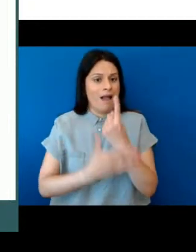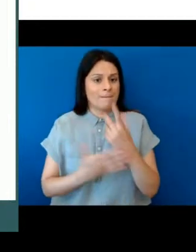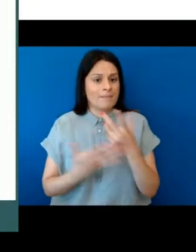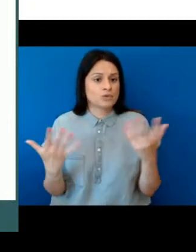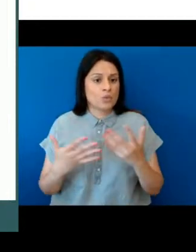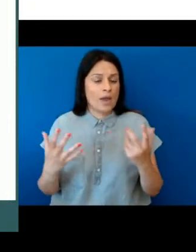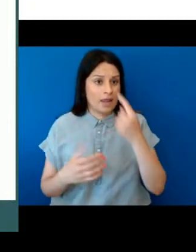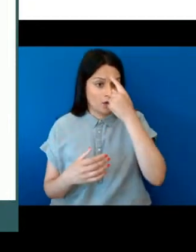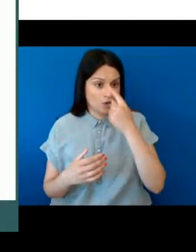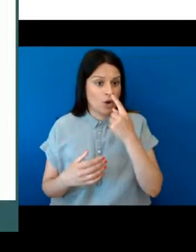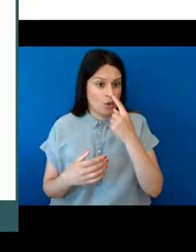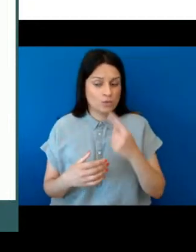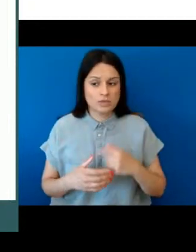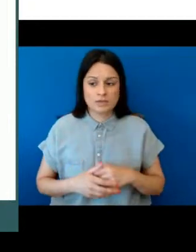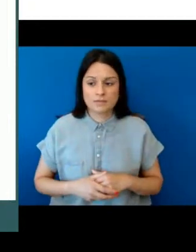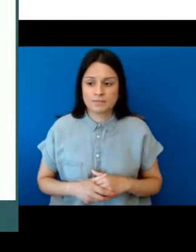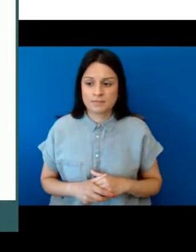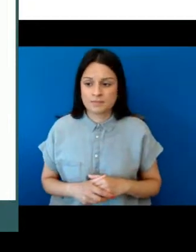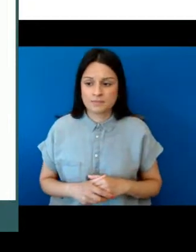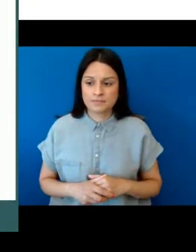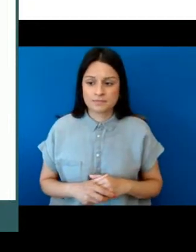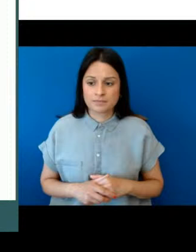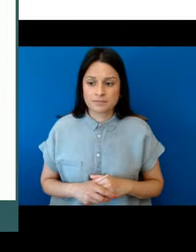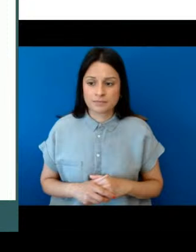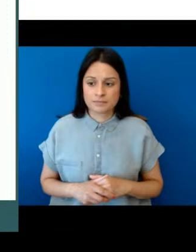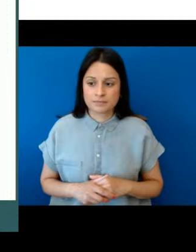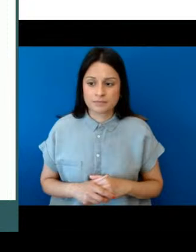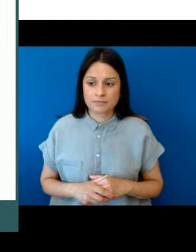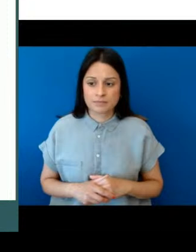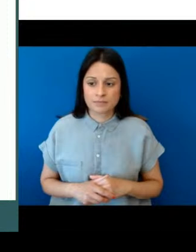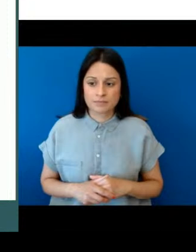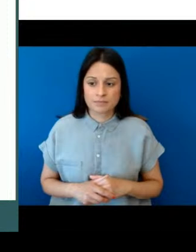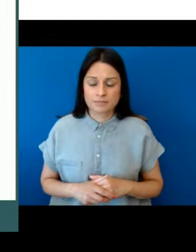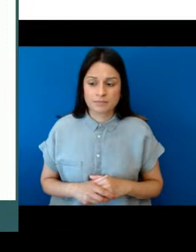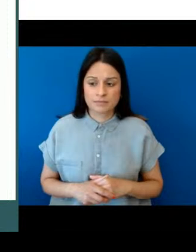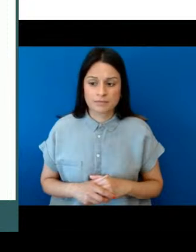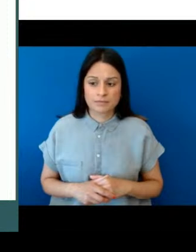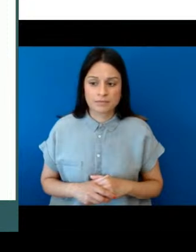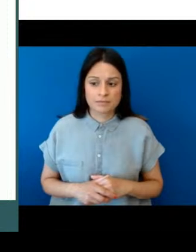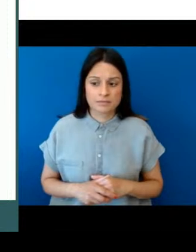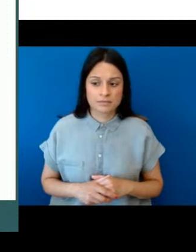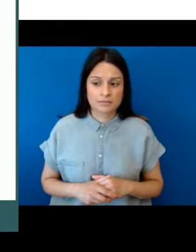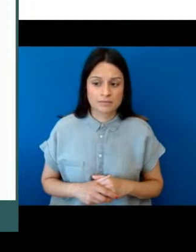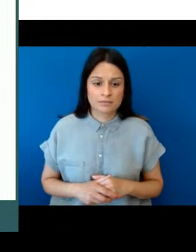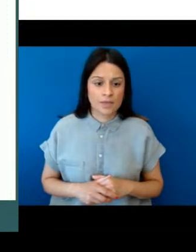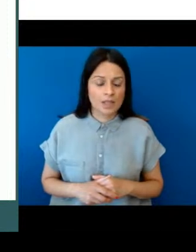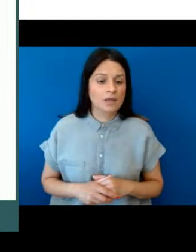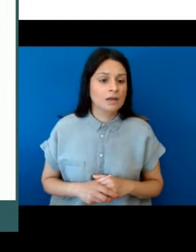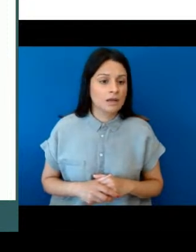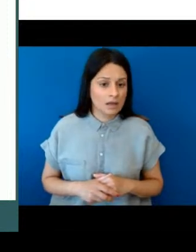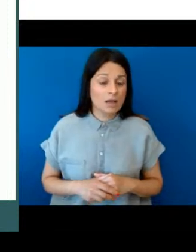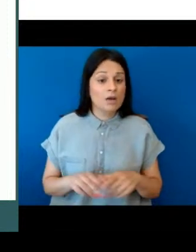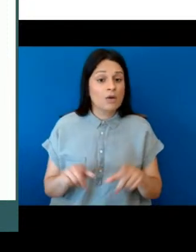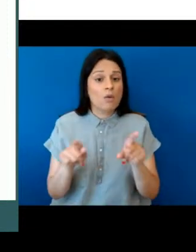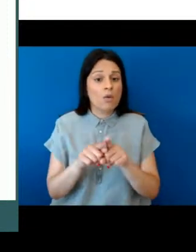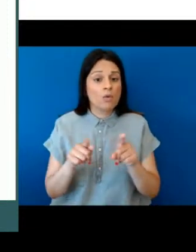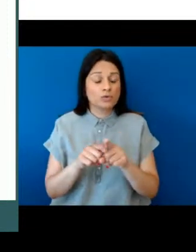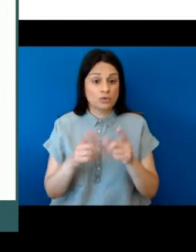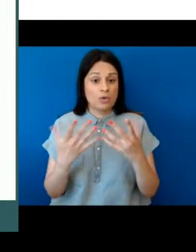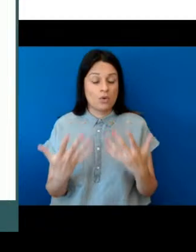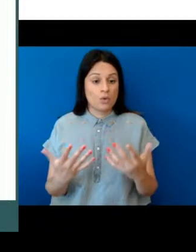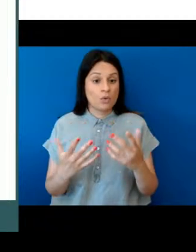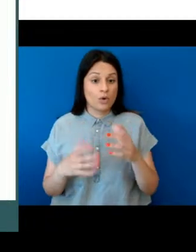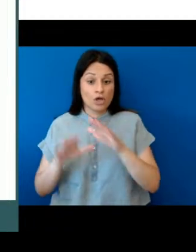It's also true in children. This is Mike Thomas' study showing that children who have asthma and